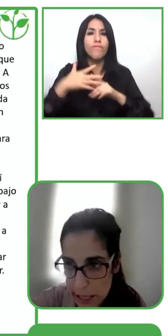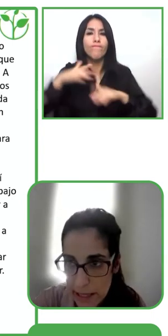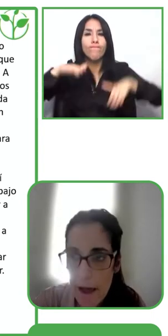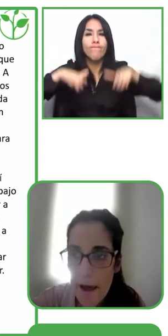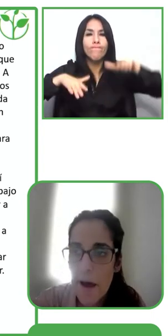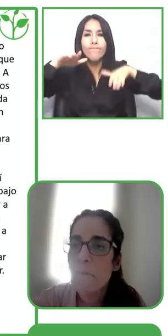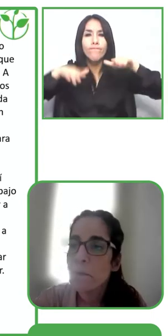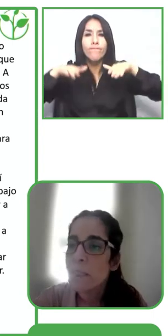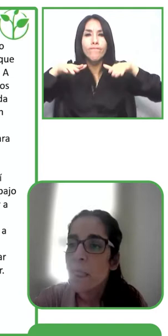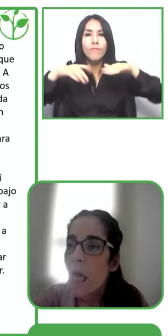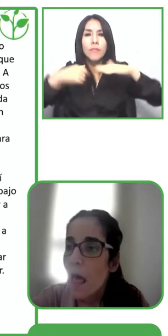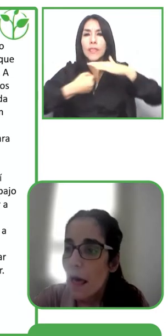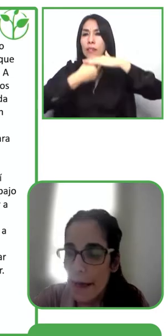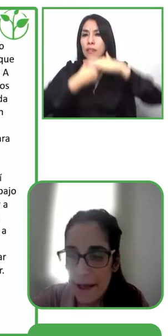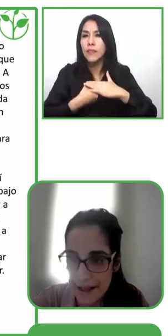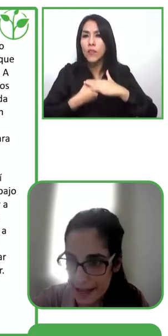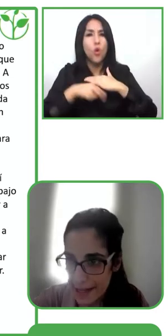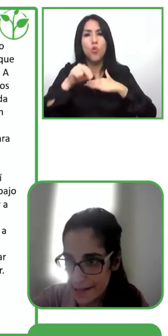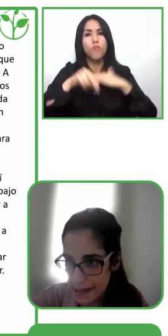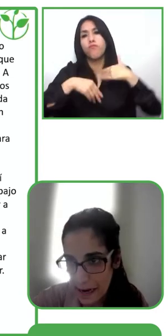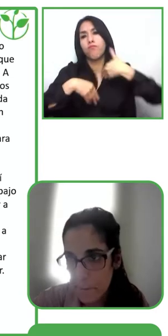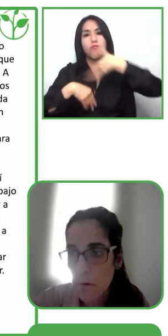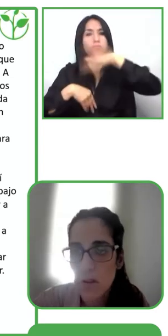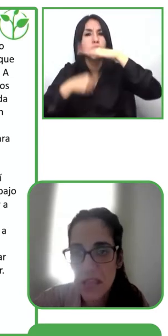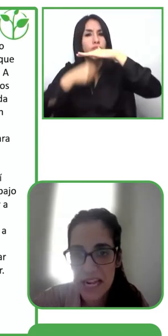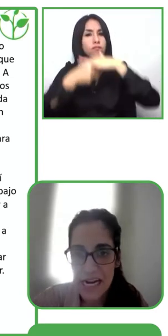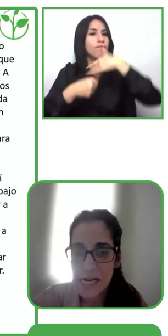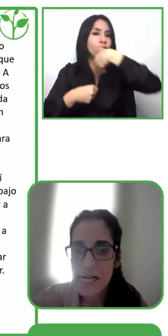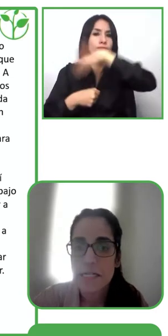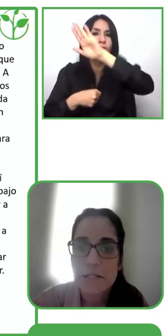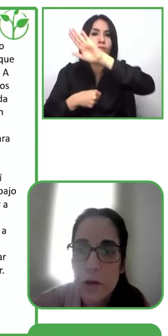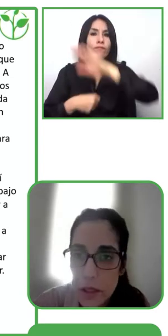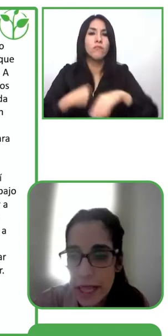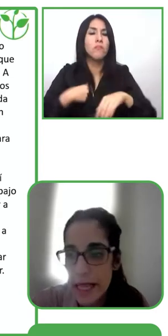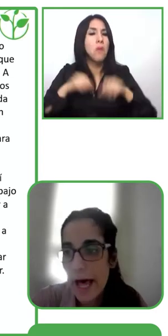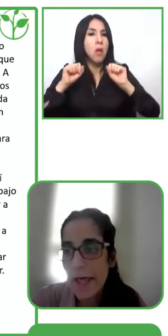take down all the judgment, all the prejudice